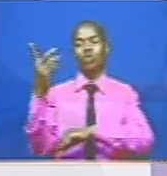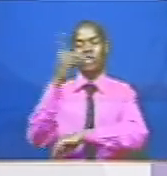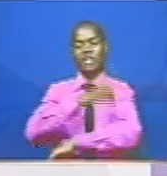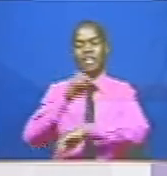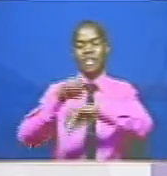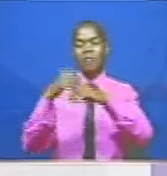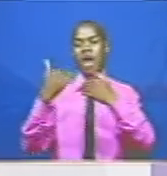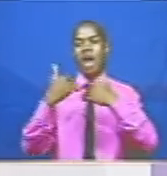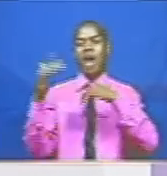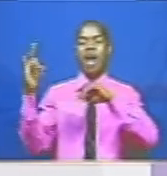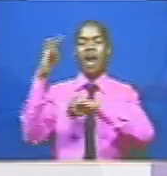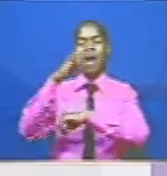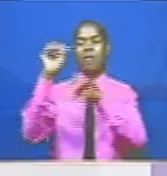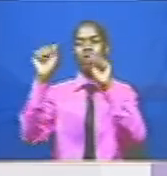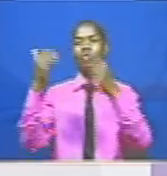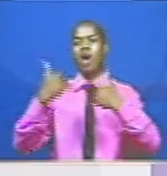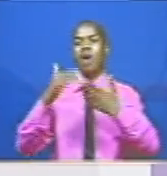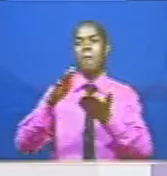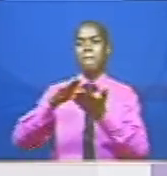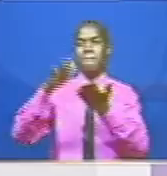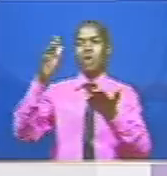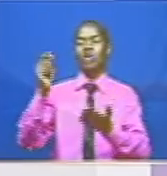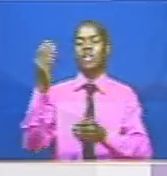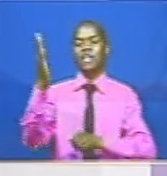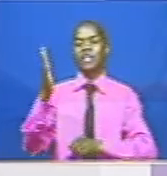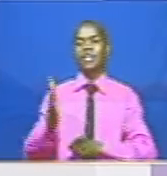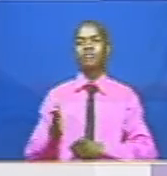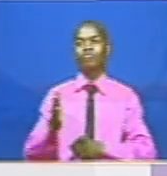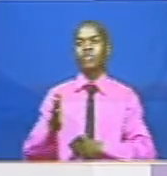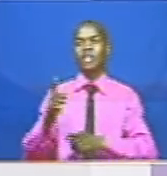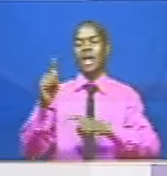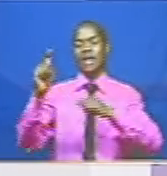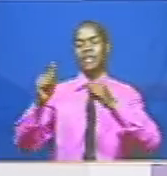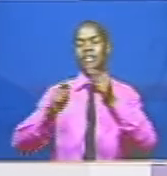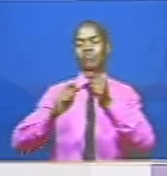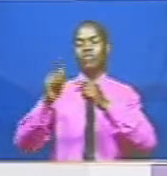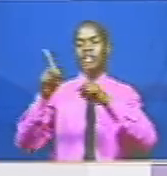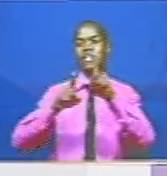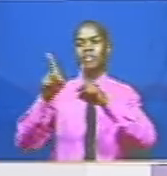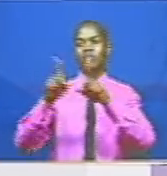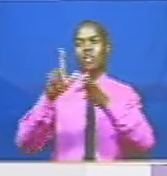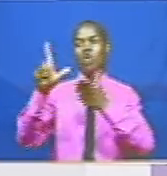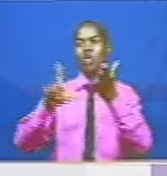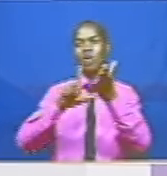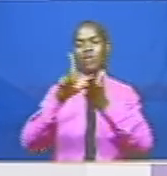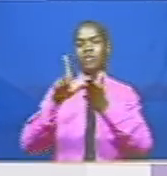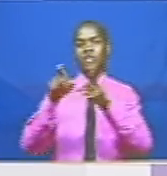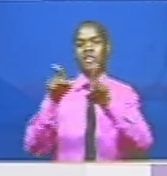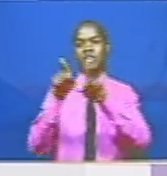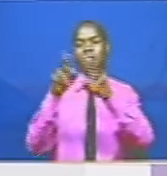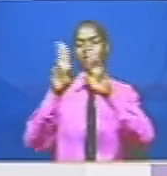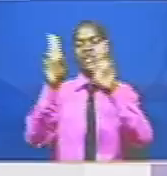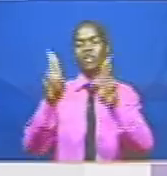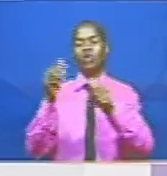will have more Kenyans traveling locally. And about the international flight, going directly to Mombasa, that will